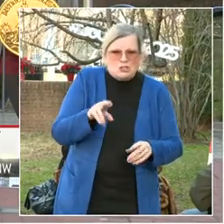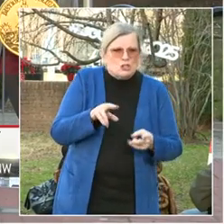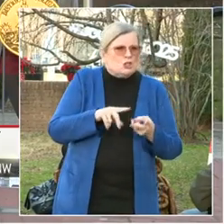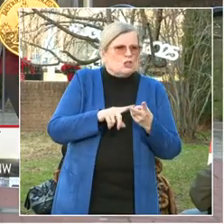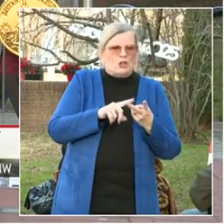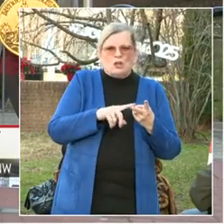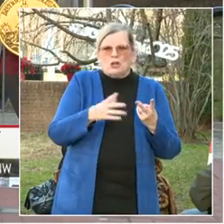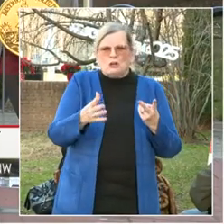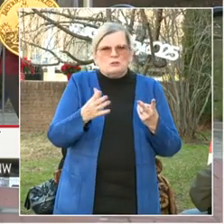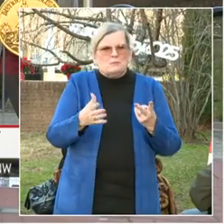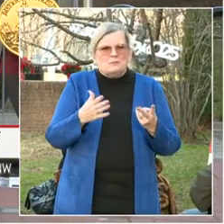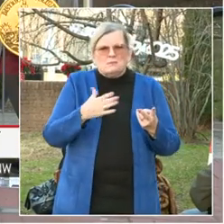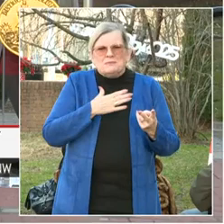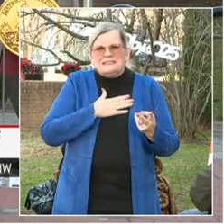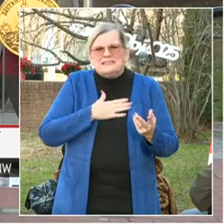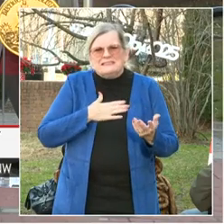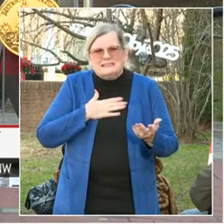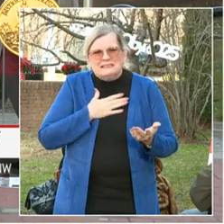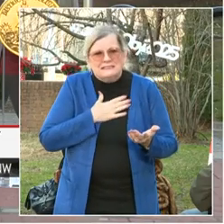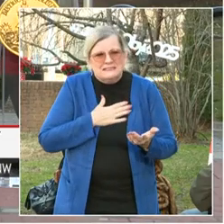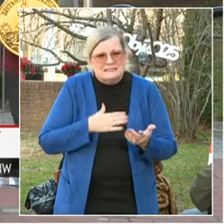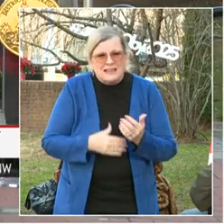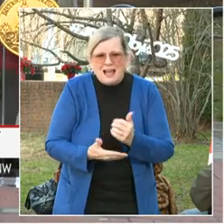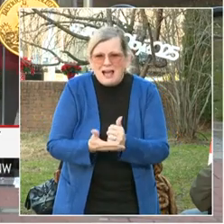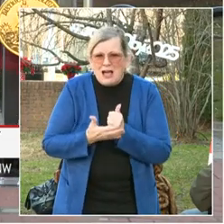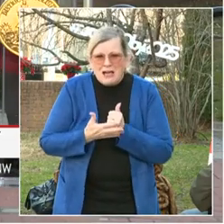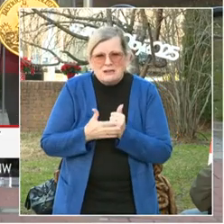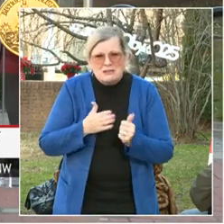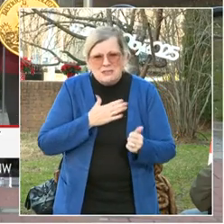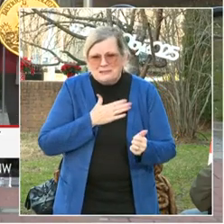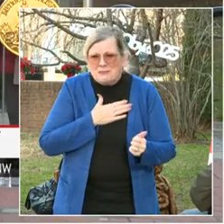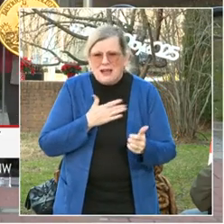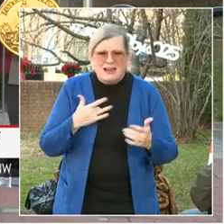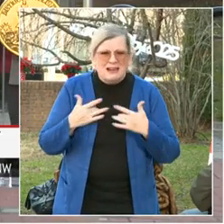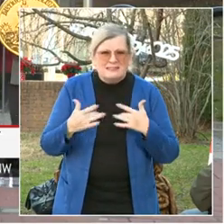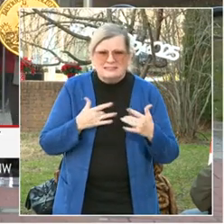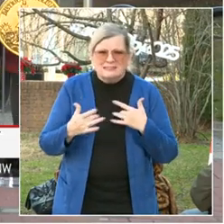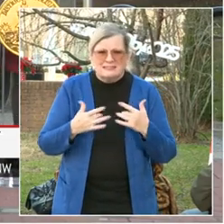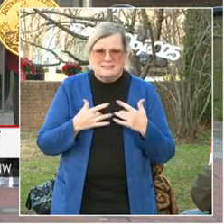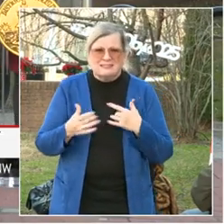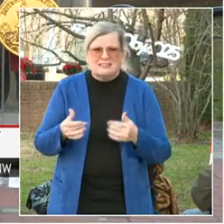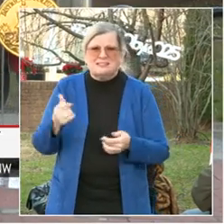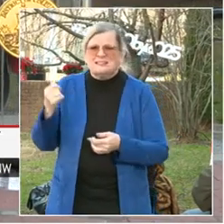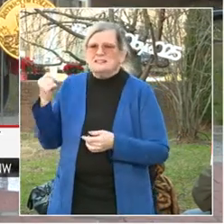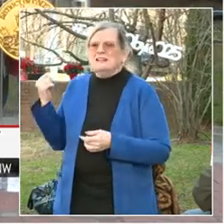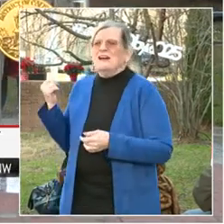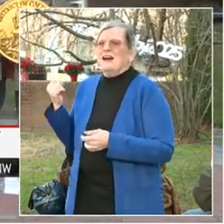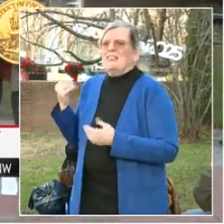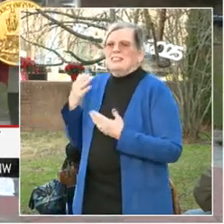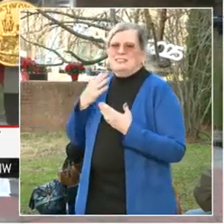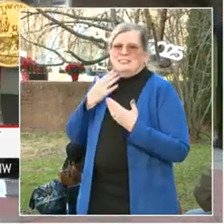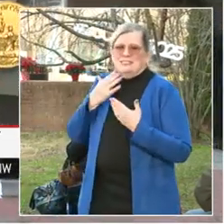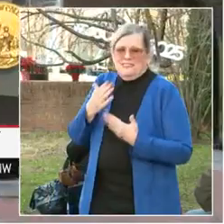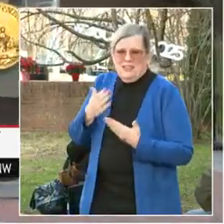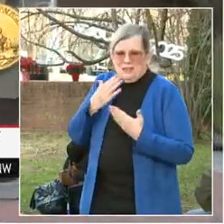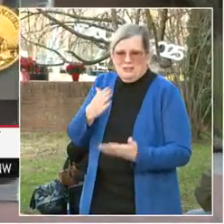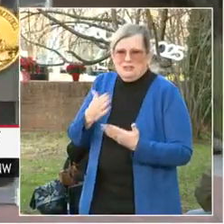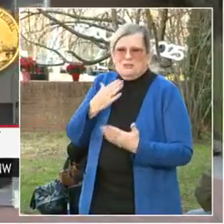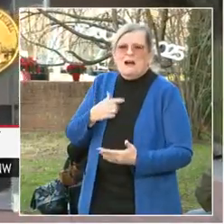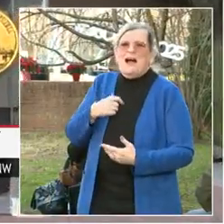families. Please, that's my concern. I got it. Thank you for your feedback, ma'am. And we'll get your